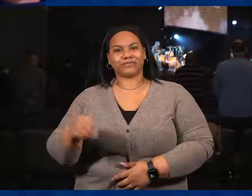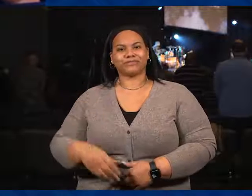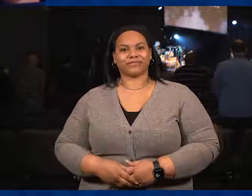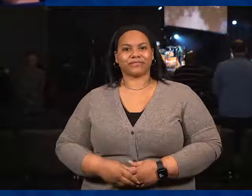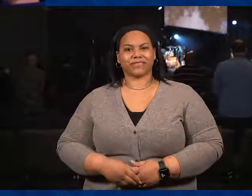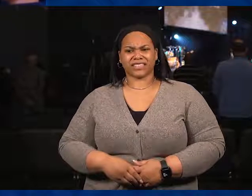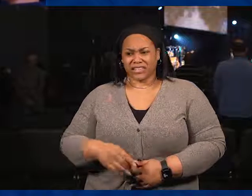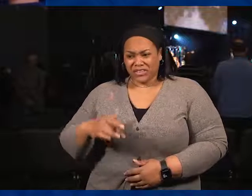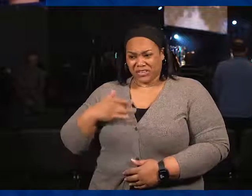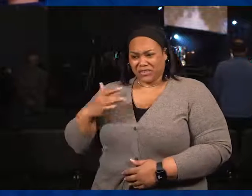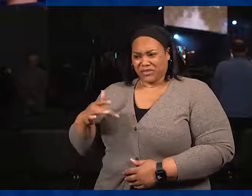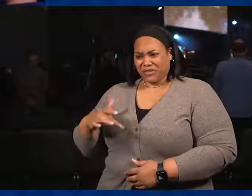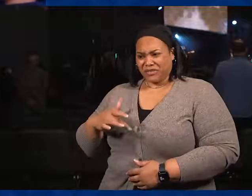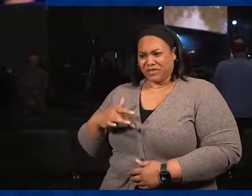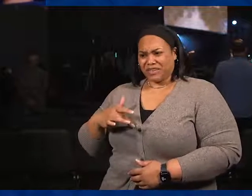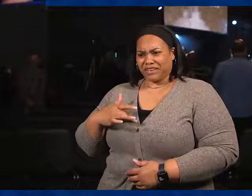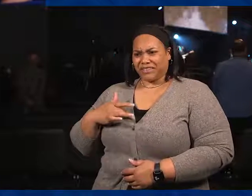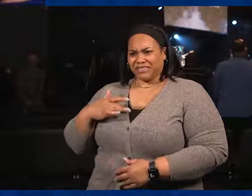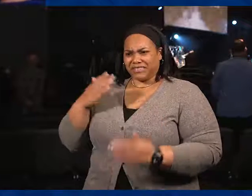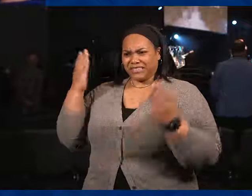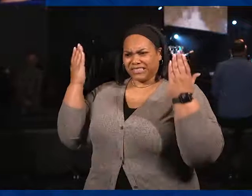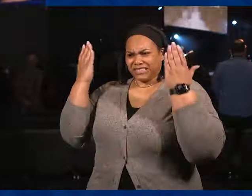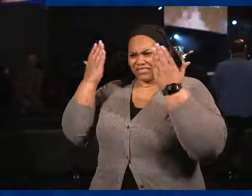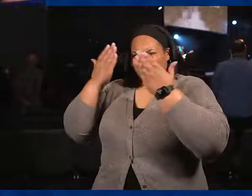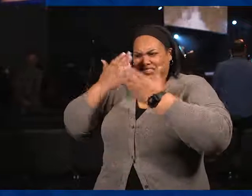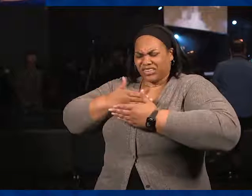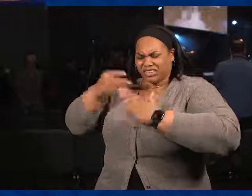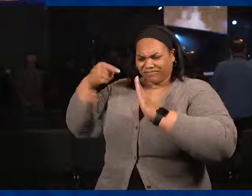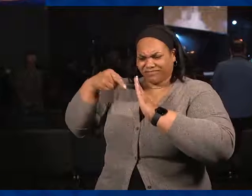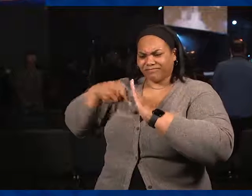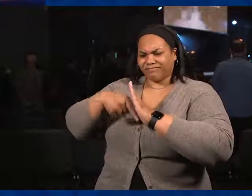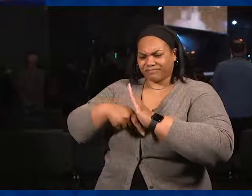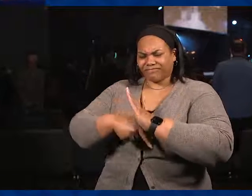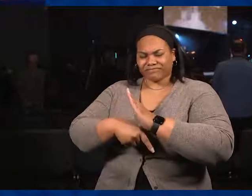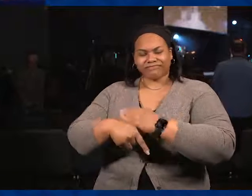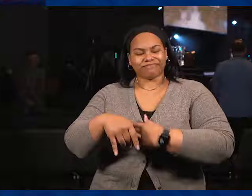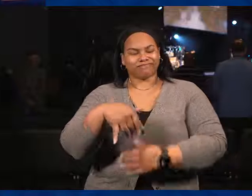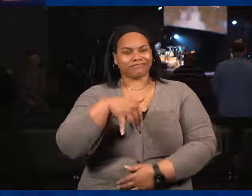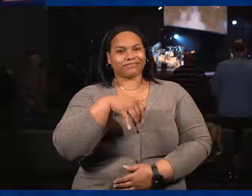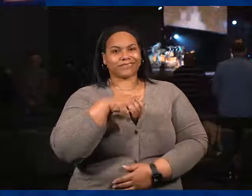Do you feel the shadows deepen? We do.